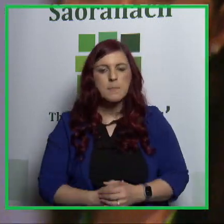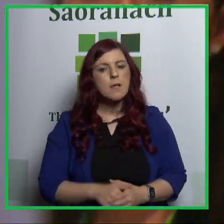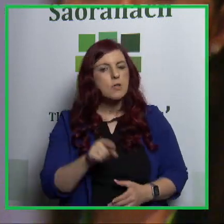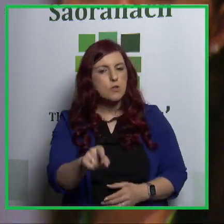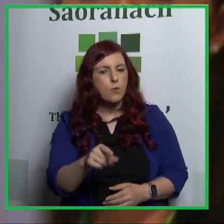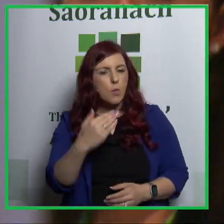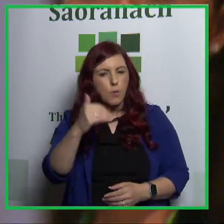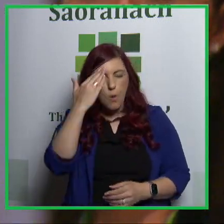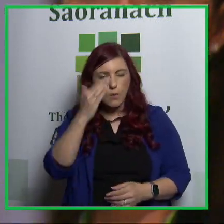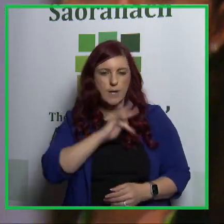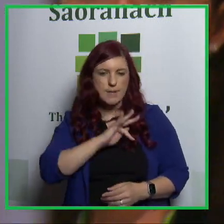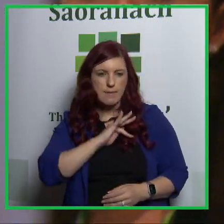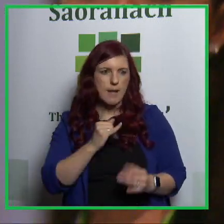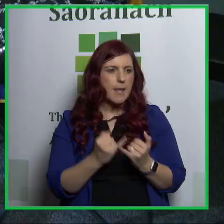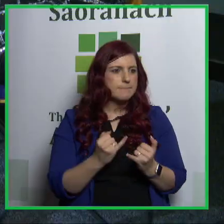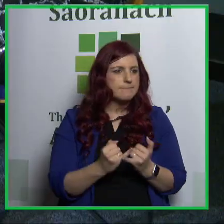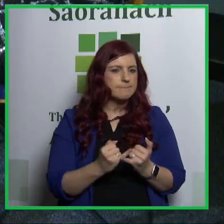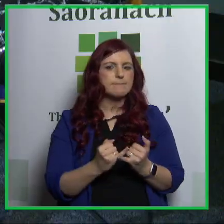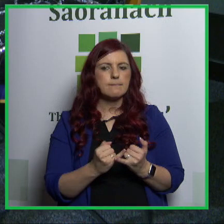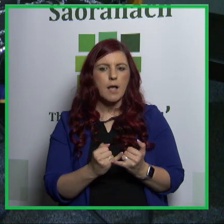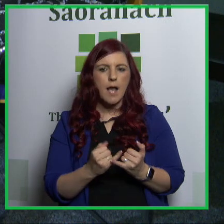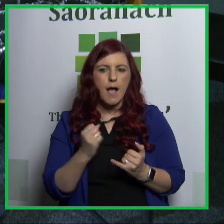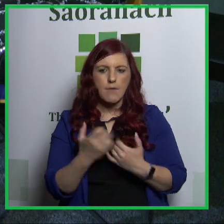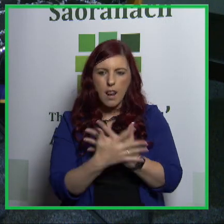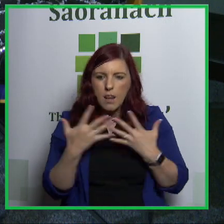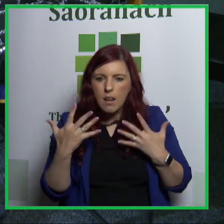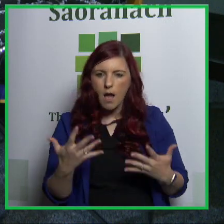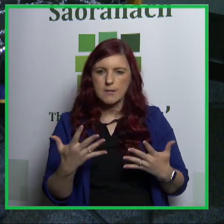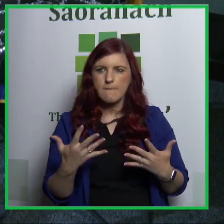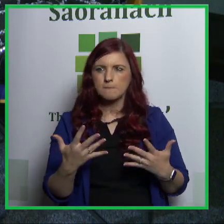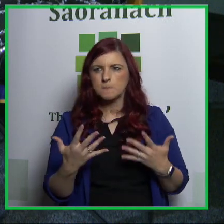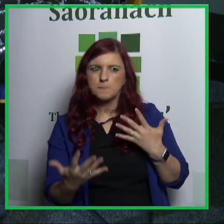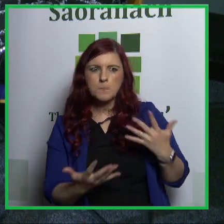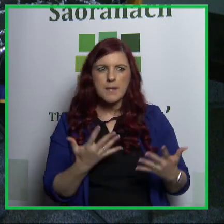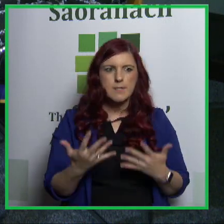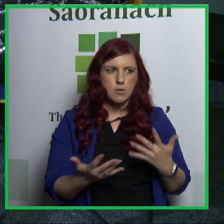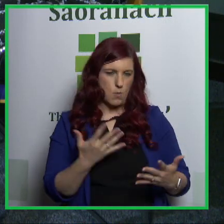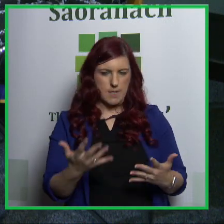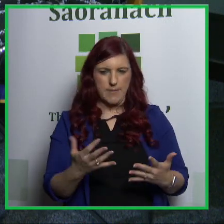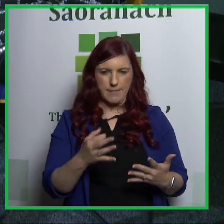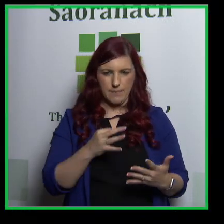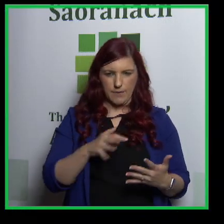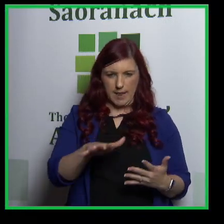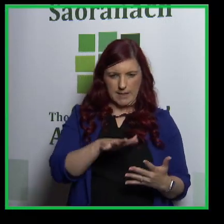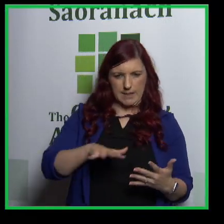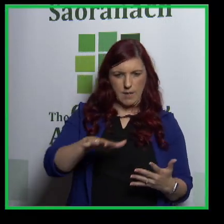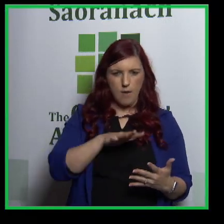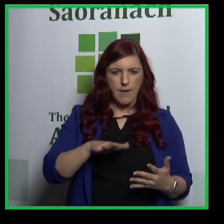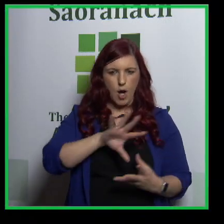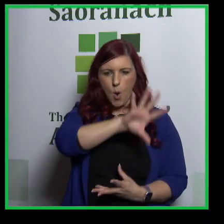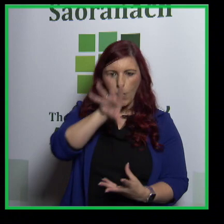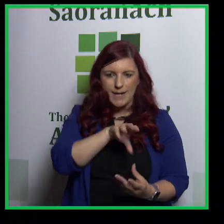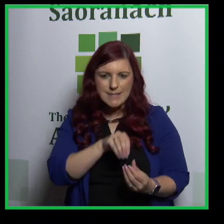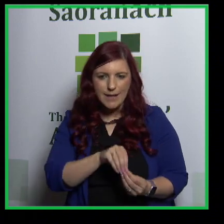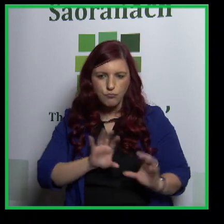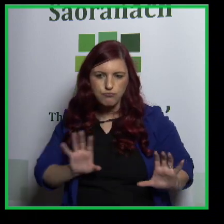your head furiously during a lot of that. It is that sort of sense of the holistic, the